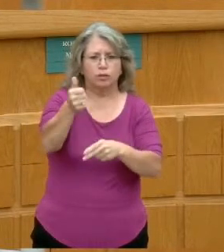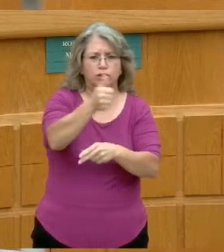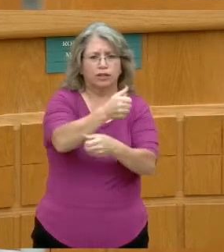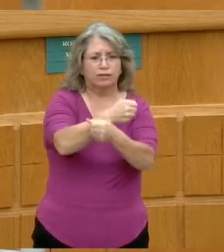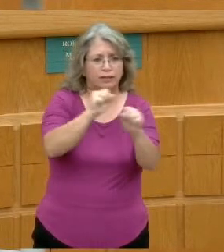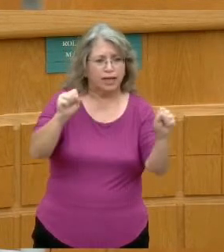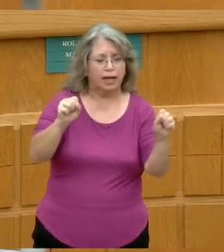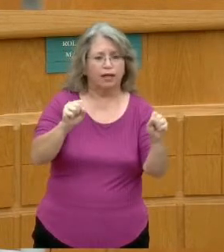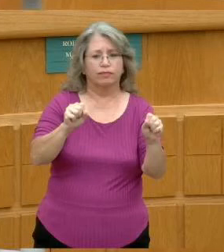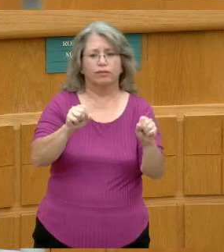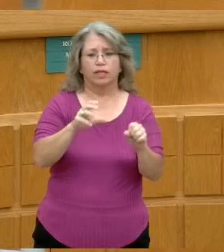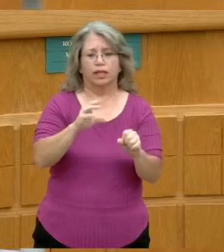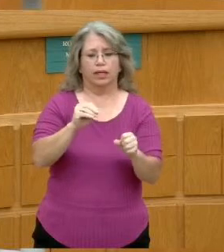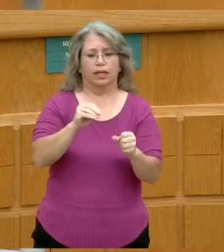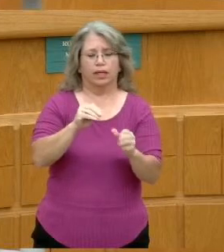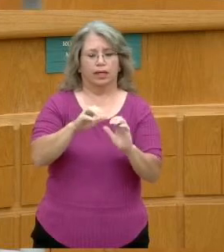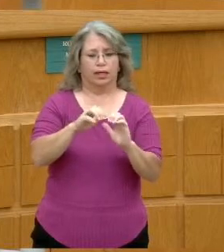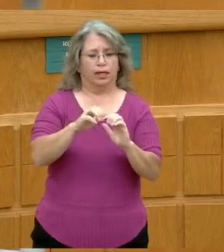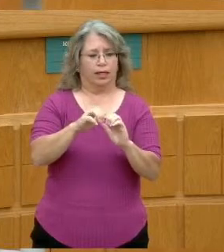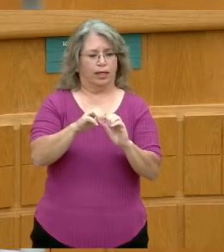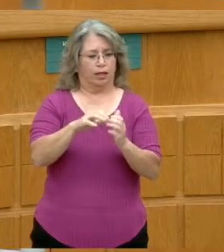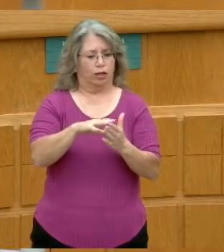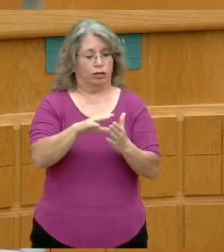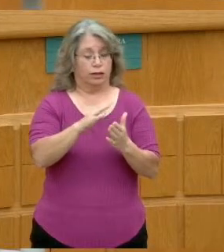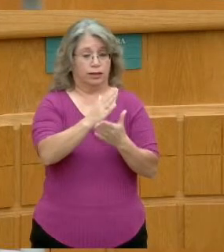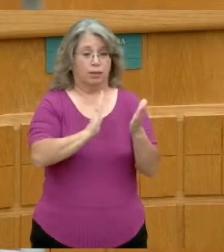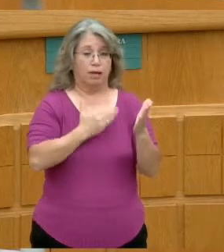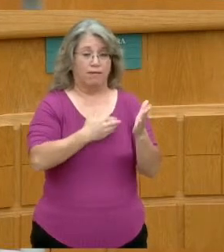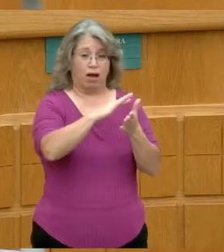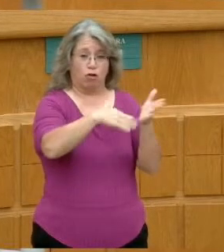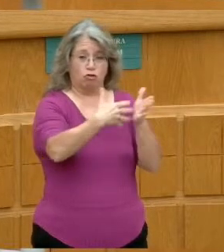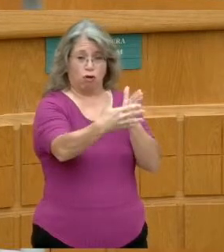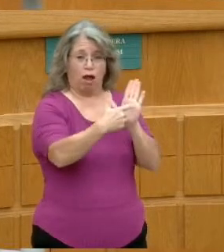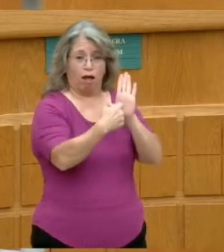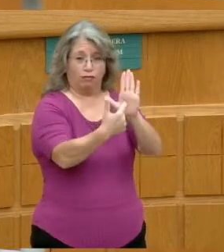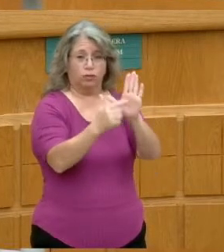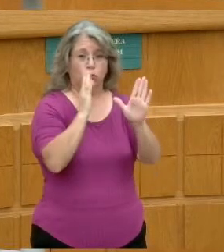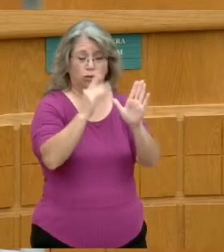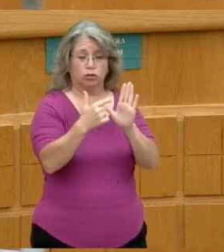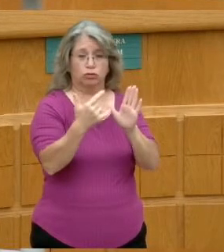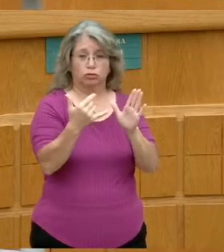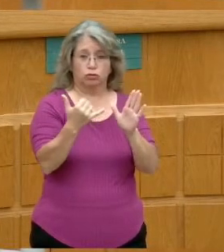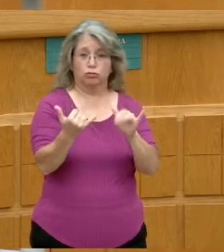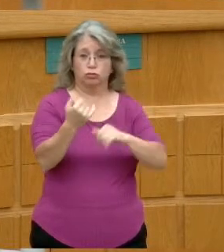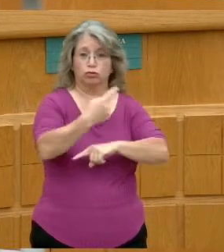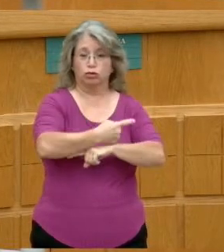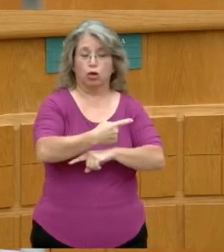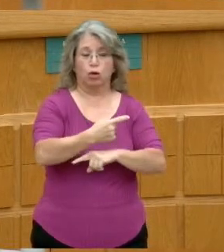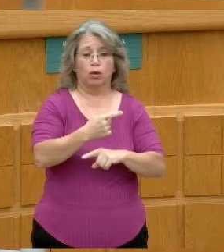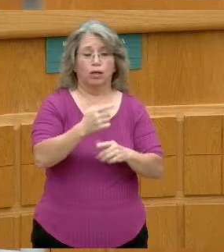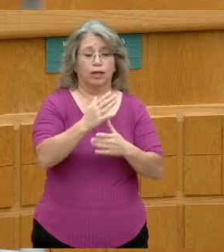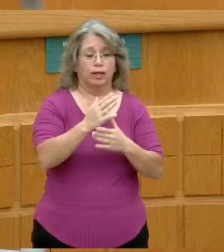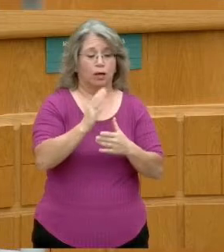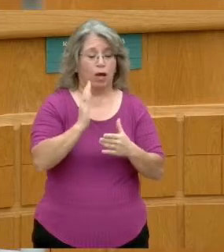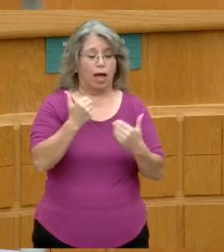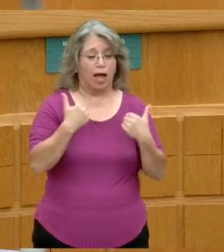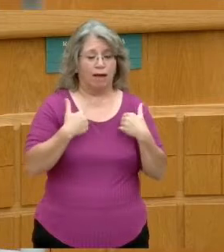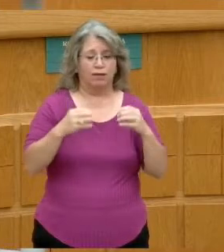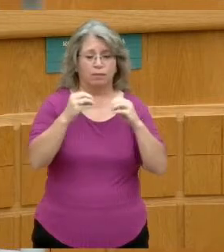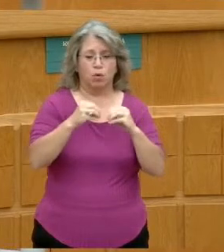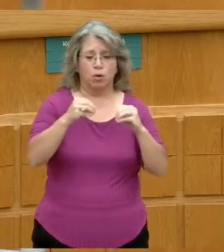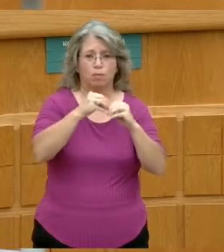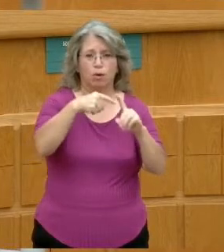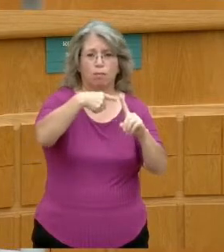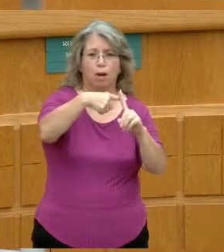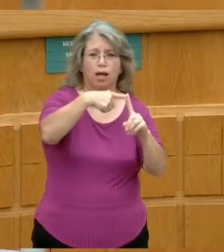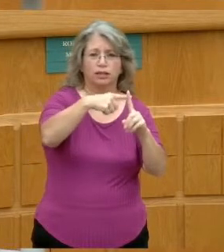As some of our graphs are going to show today, cases are going up when we look week over week. We're having more positives on